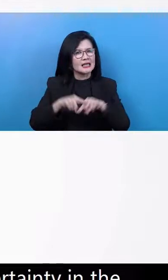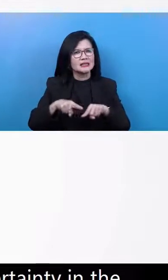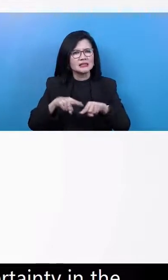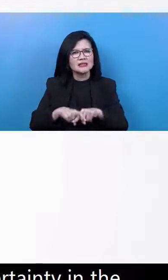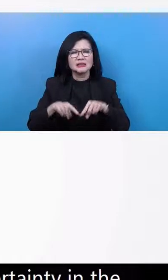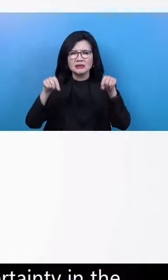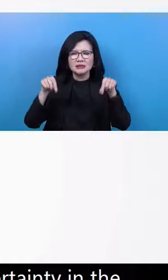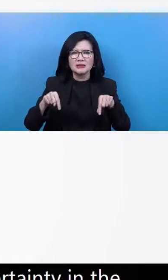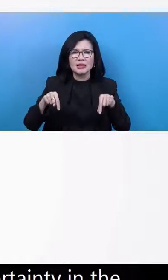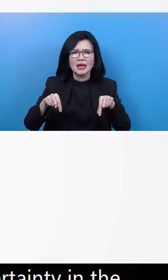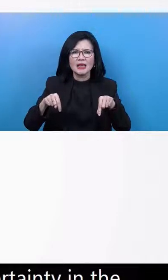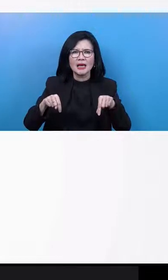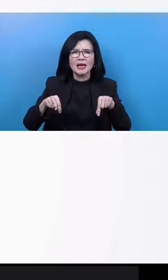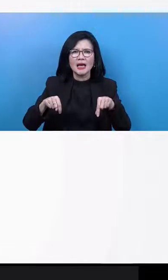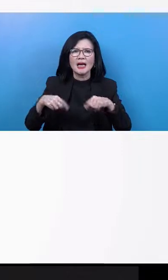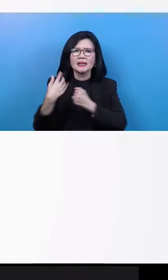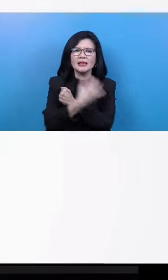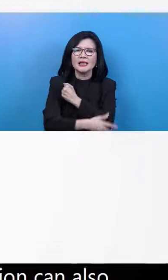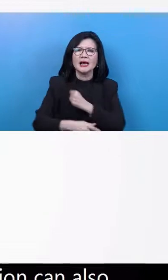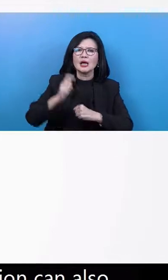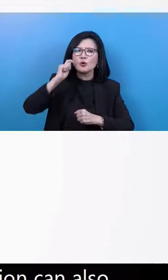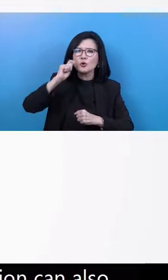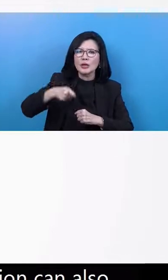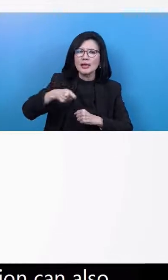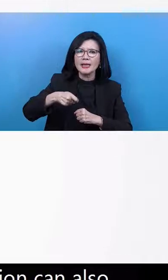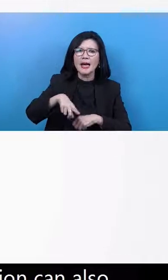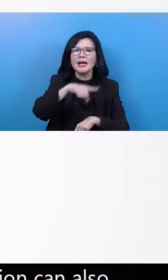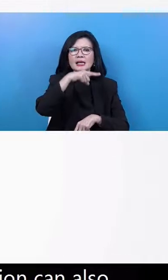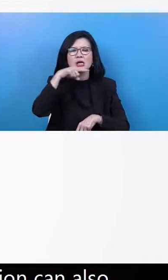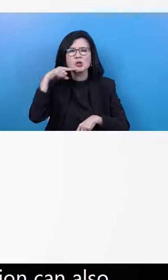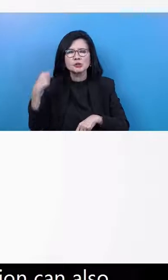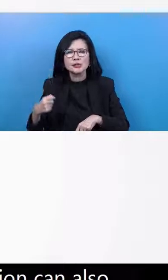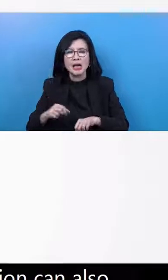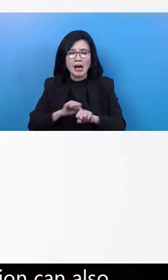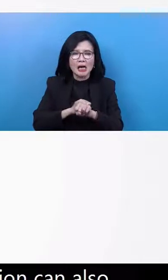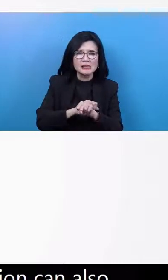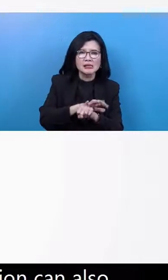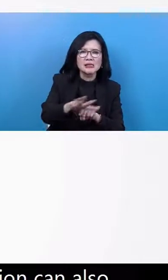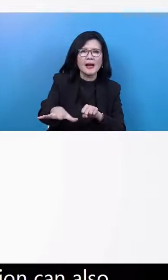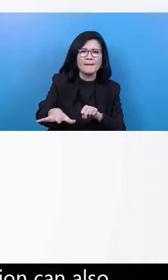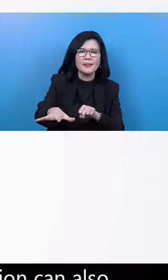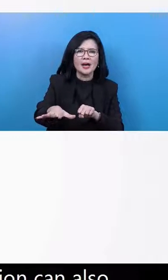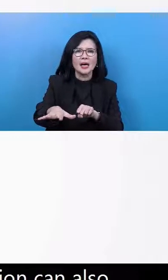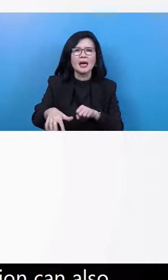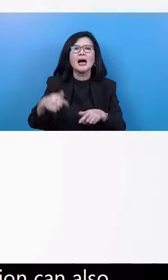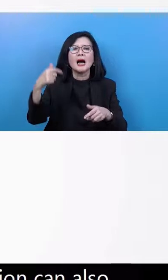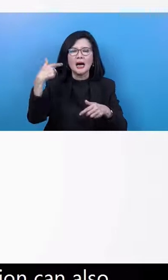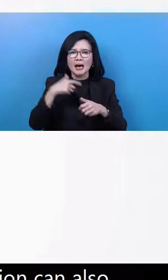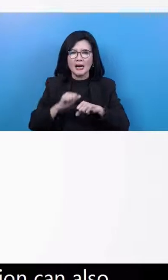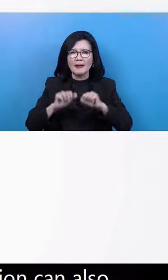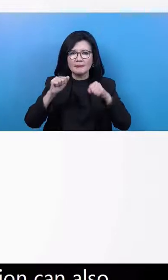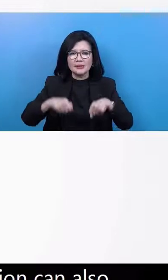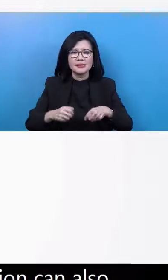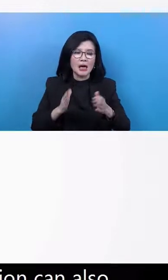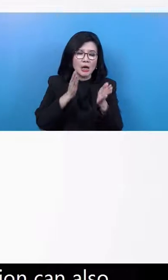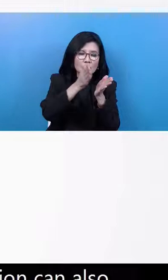impact of the pandemic on the region can also be felt in other dimensions. A case in point is in terms